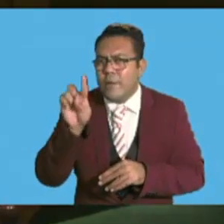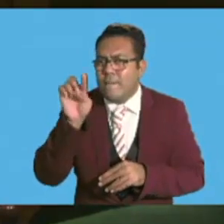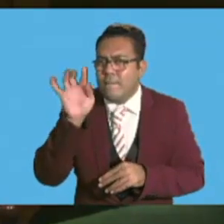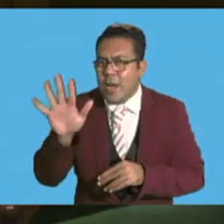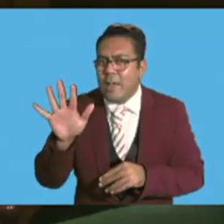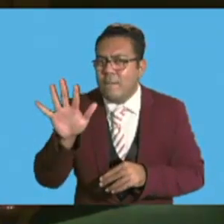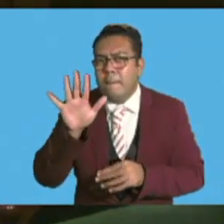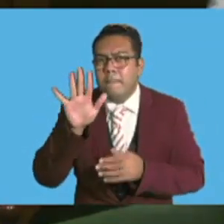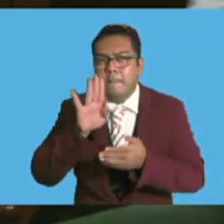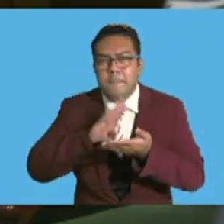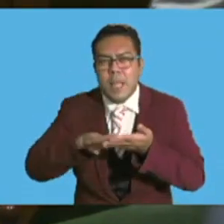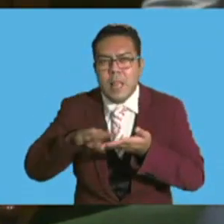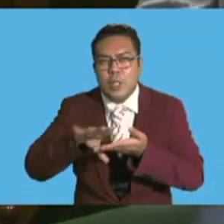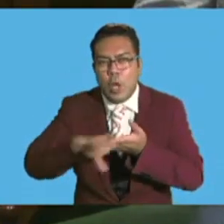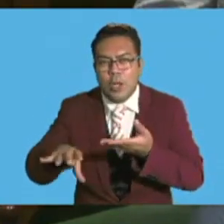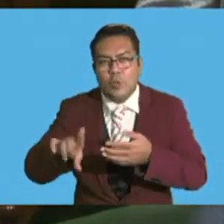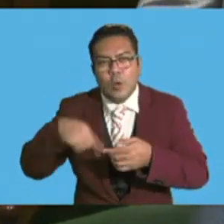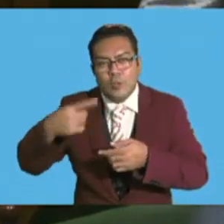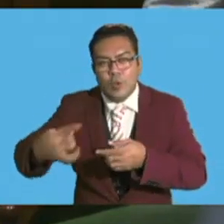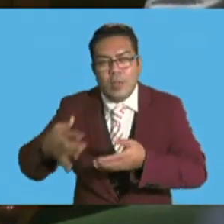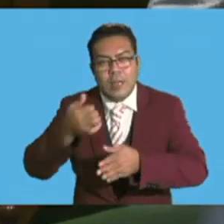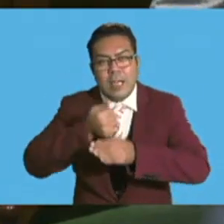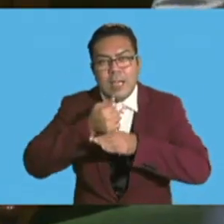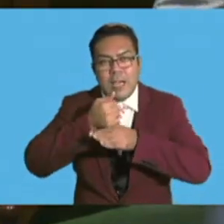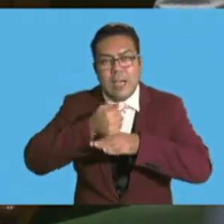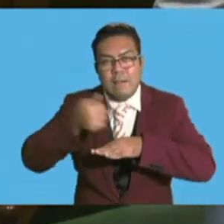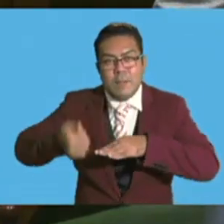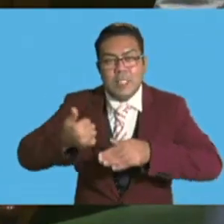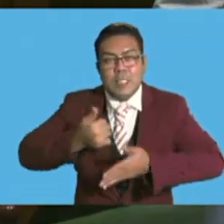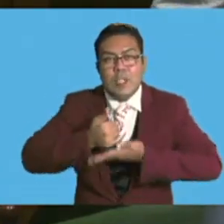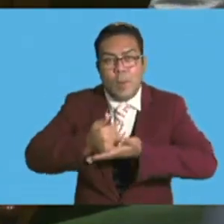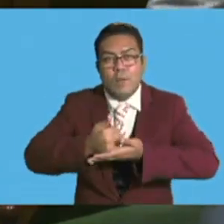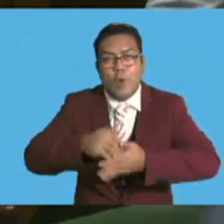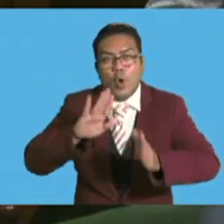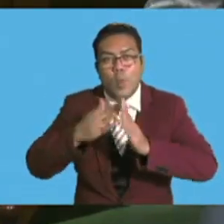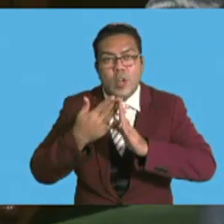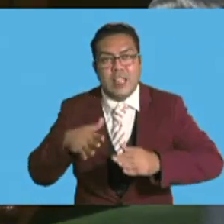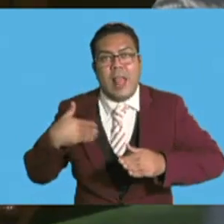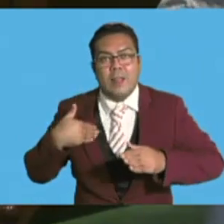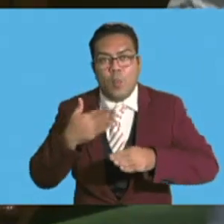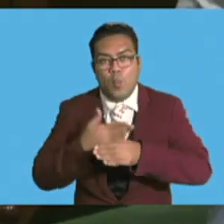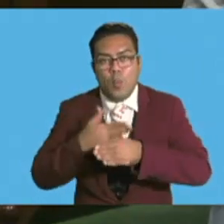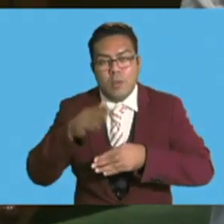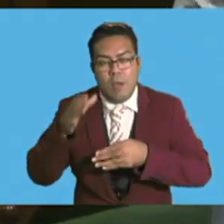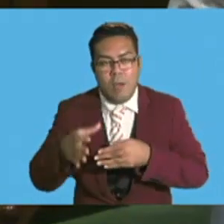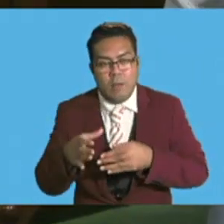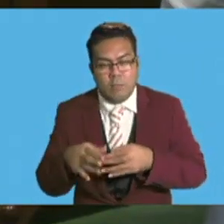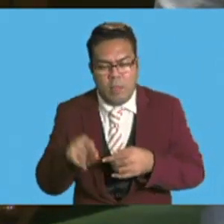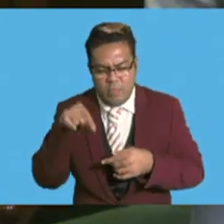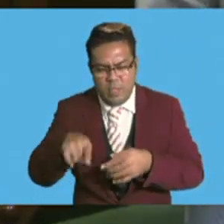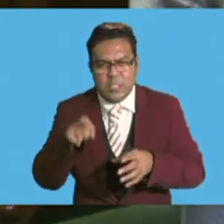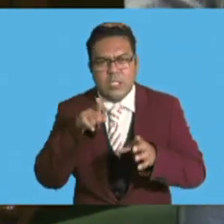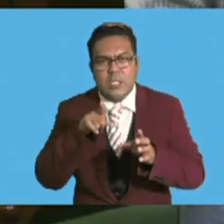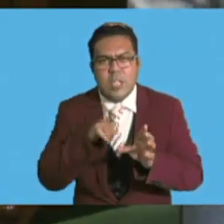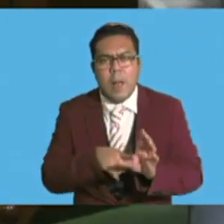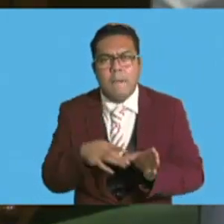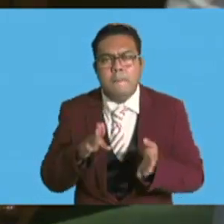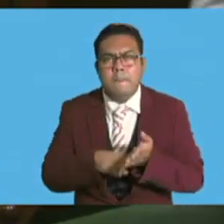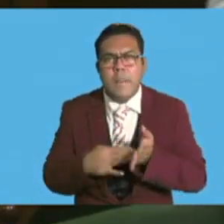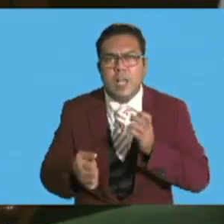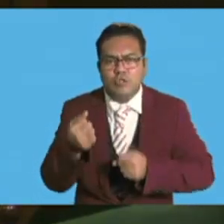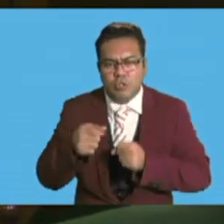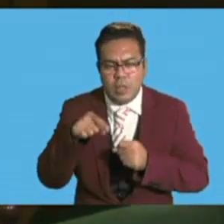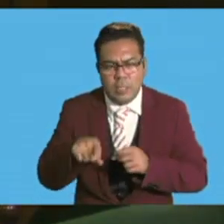to ensure the continuation of government support for our community health workers. Honourable Speaker, in early March this year, a retired gentleman, 67 years